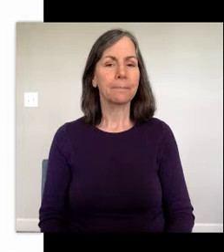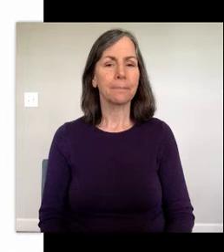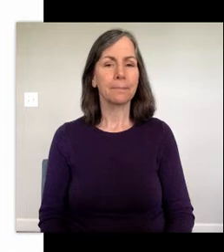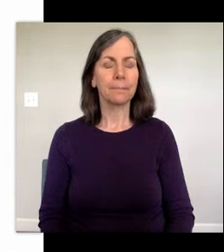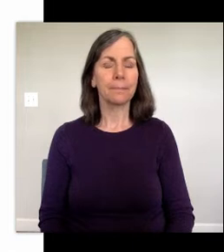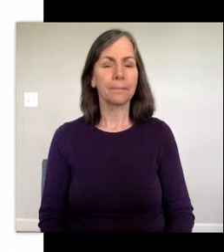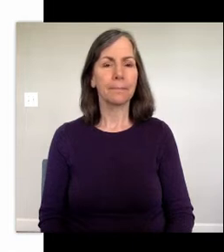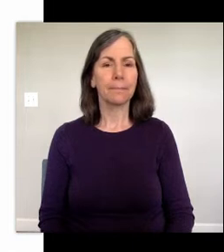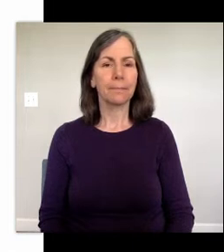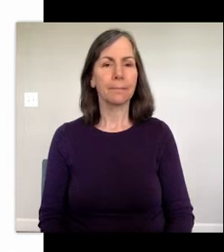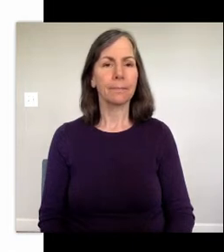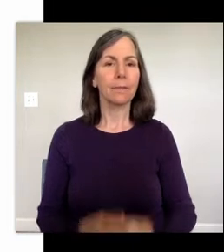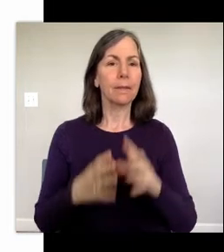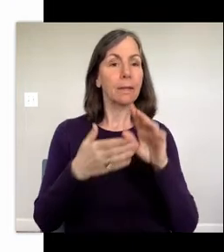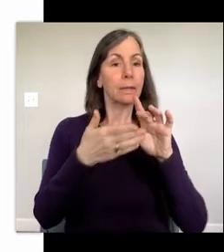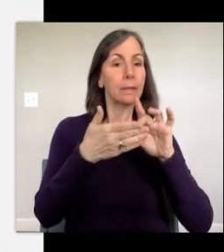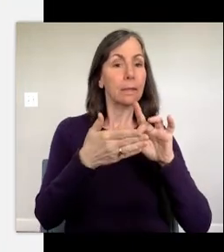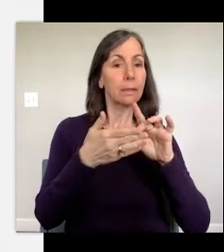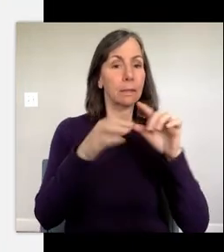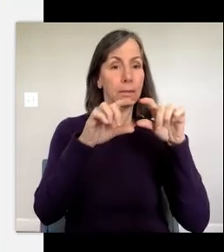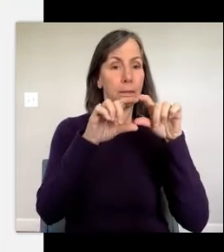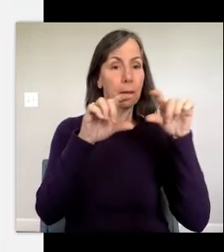go to your discussion,